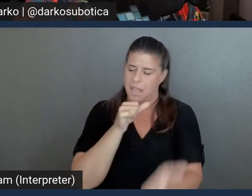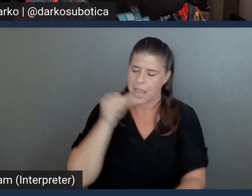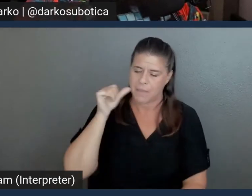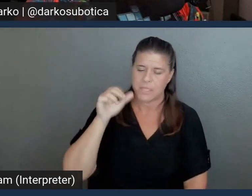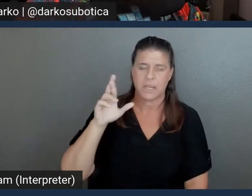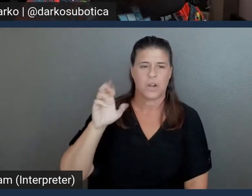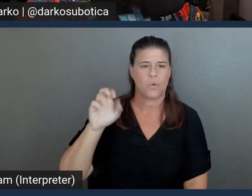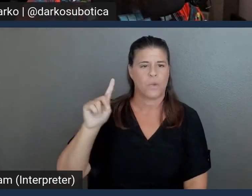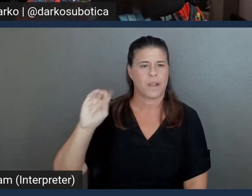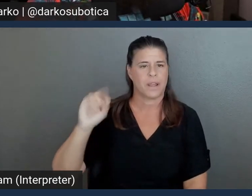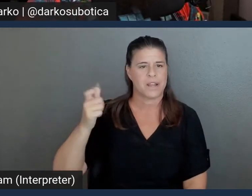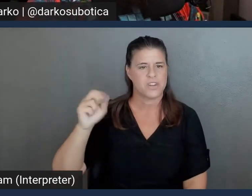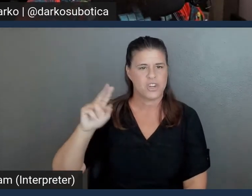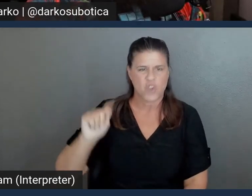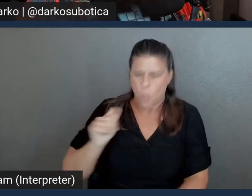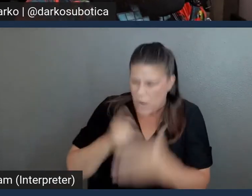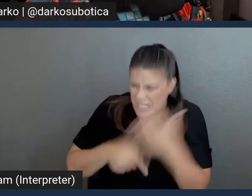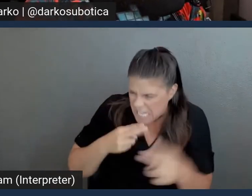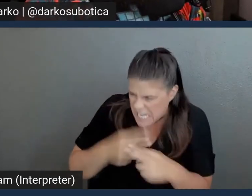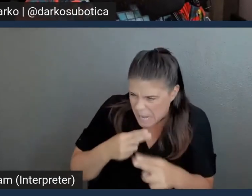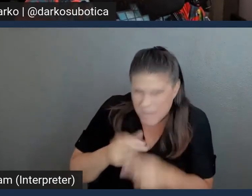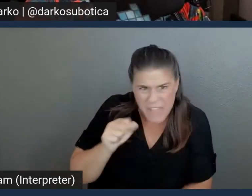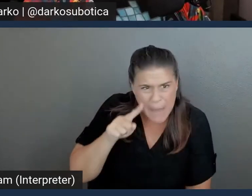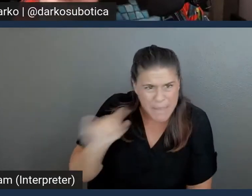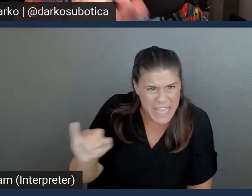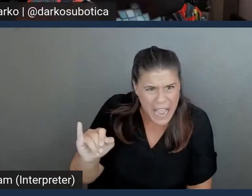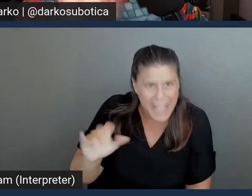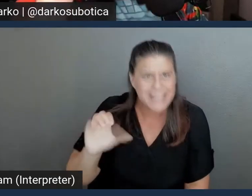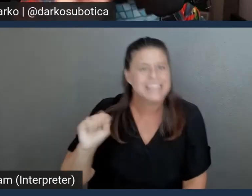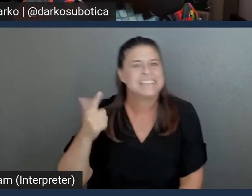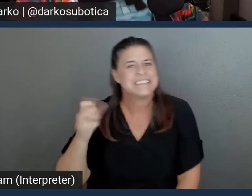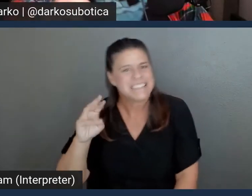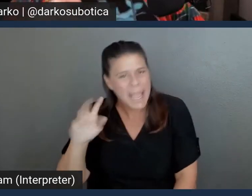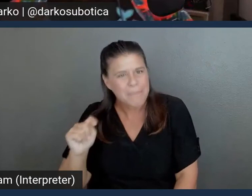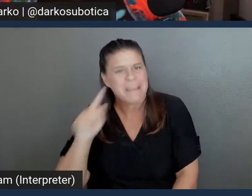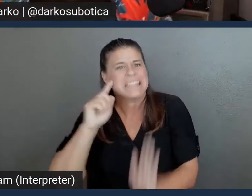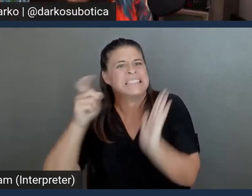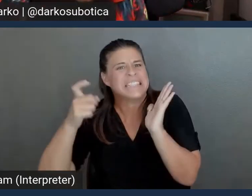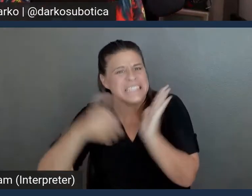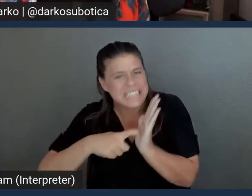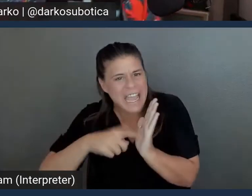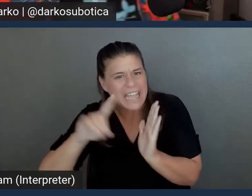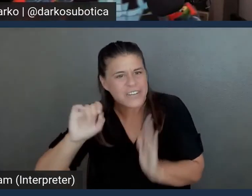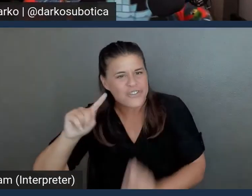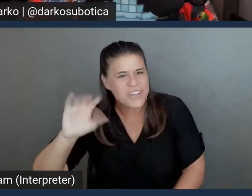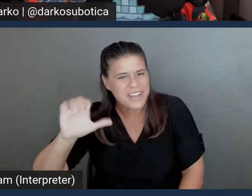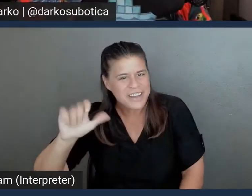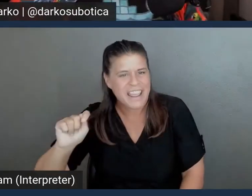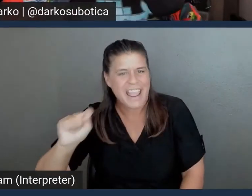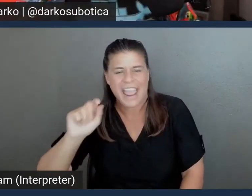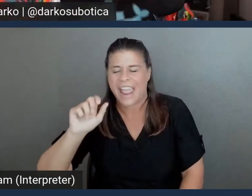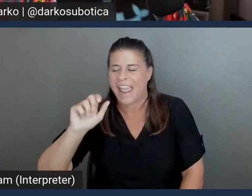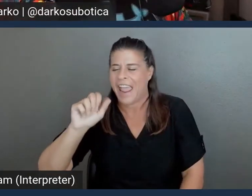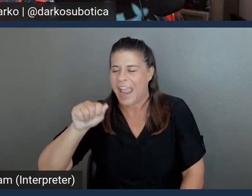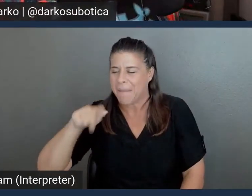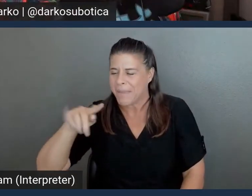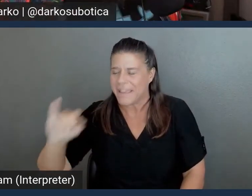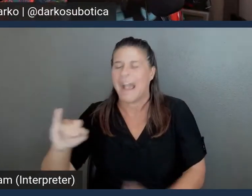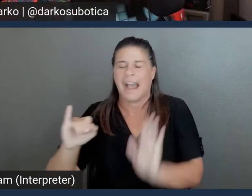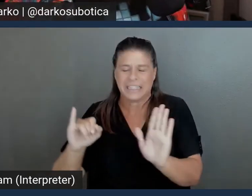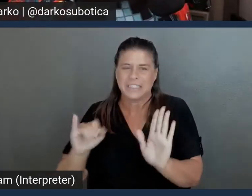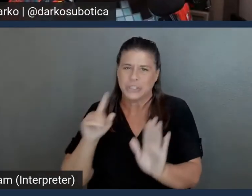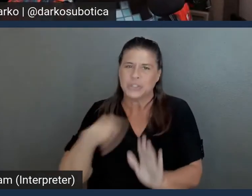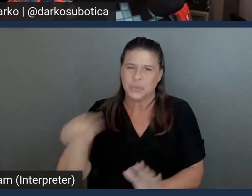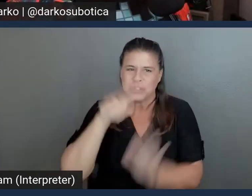Rekognition, what is the name of the API? Segment Detection API. Segment Detection API is something that you